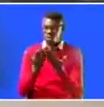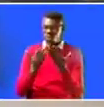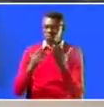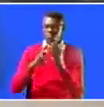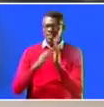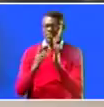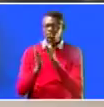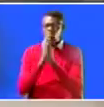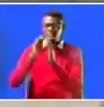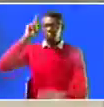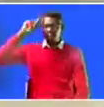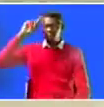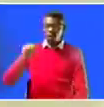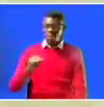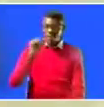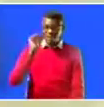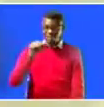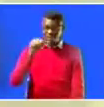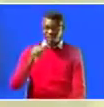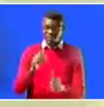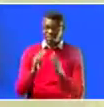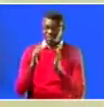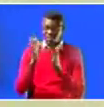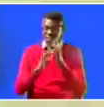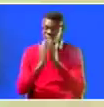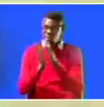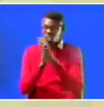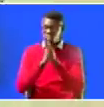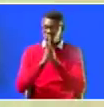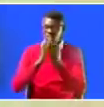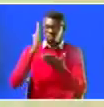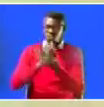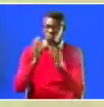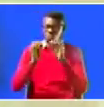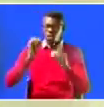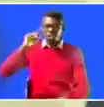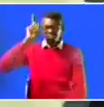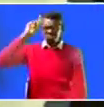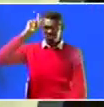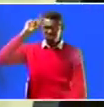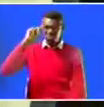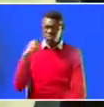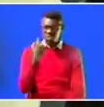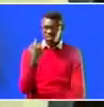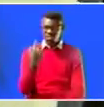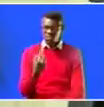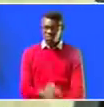Yes, I would say that the Bible does not give me facts. It's just, a mythological story.